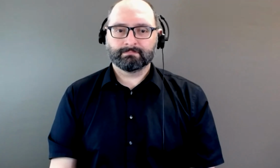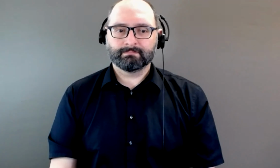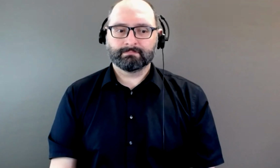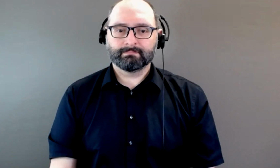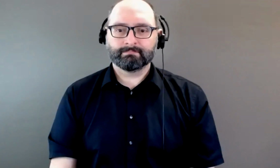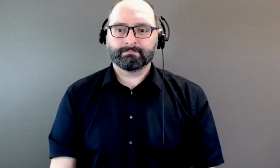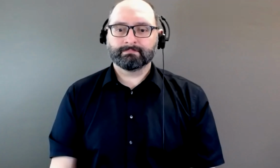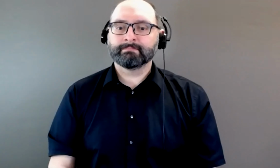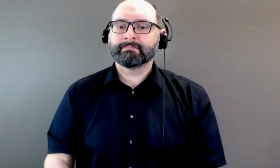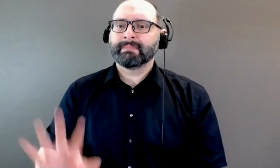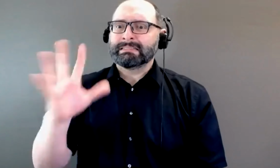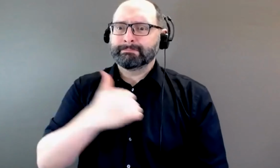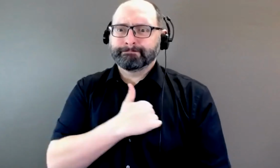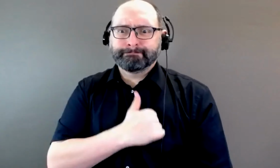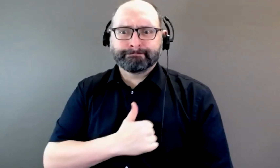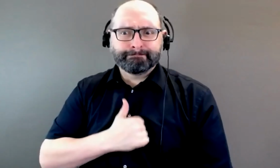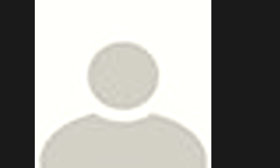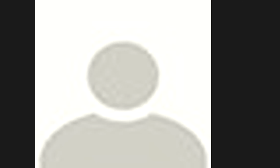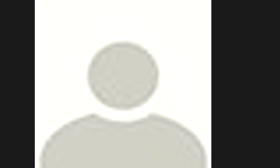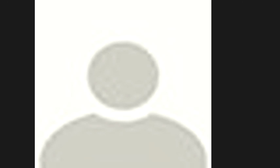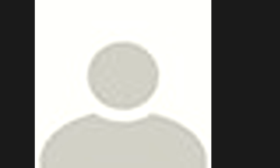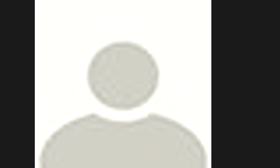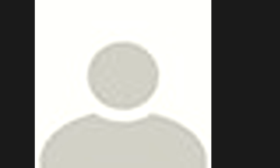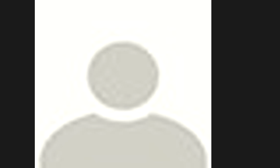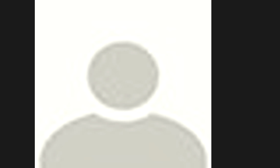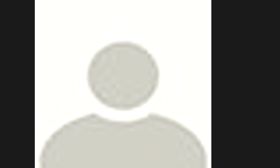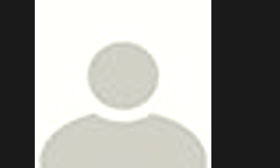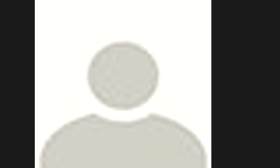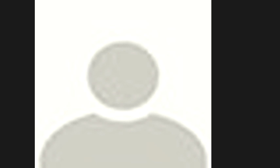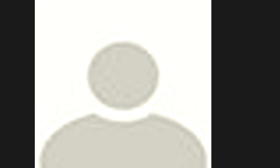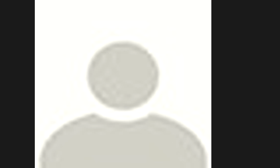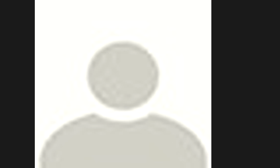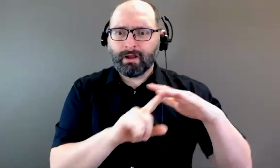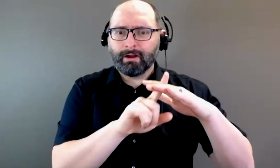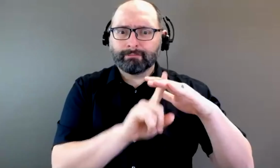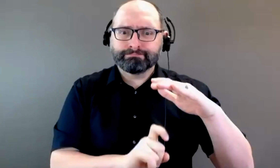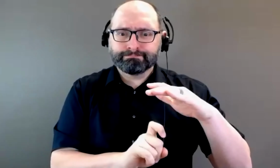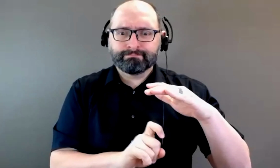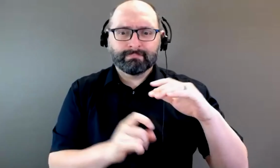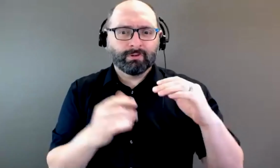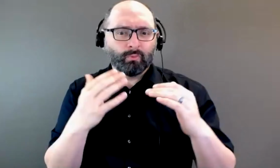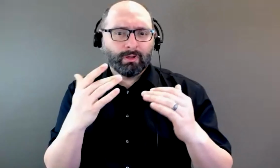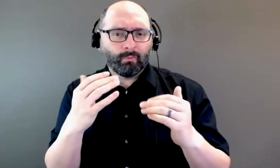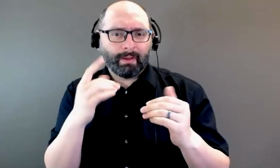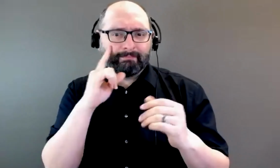We apologize. It looks like Alejandra got dropped. We're going to wait a minute and hope that she can join us.